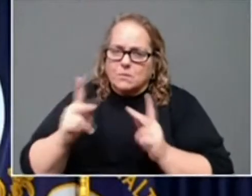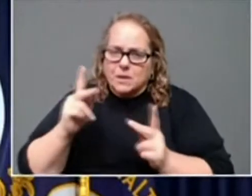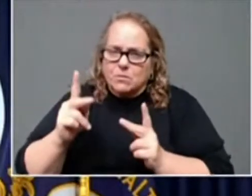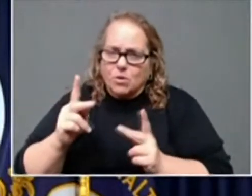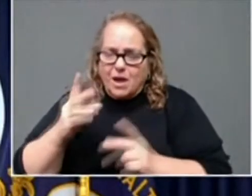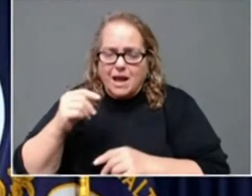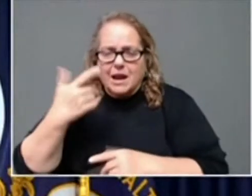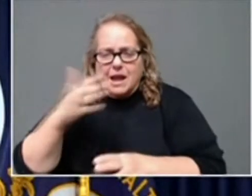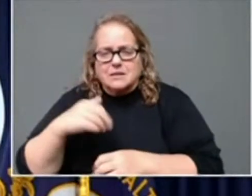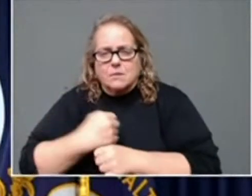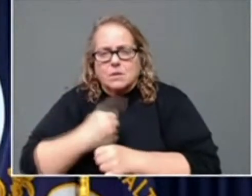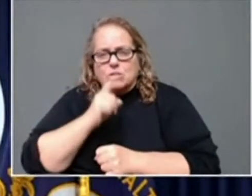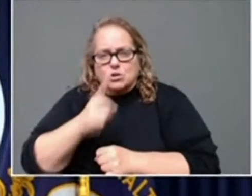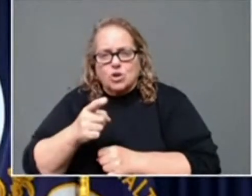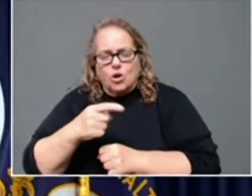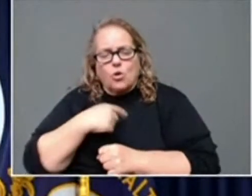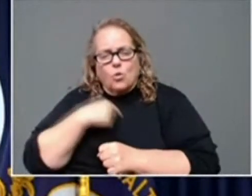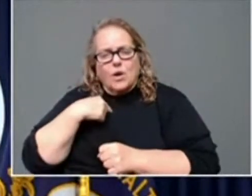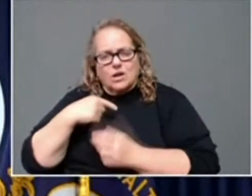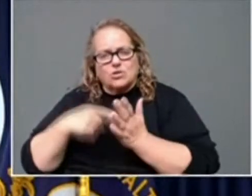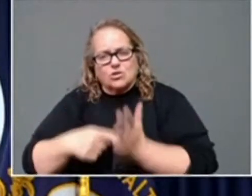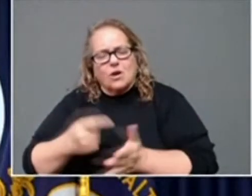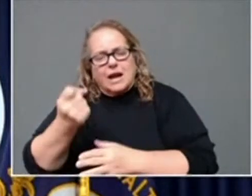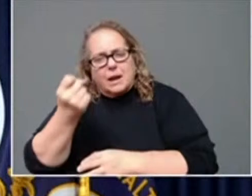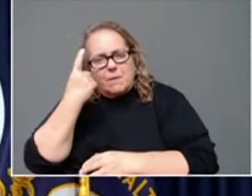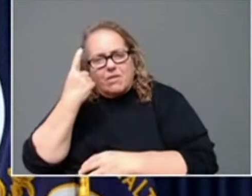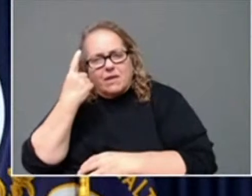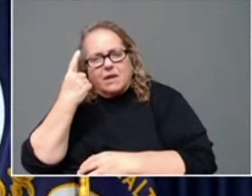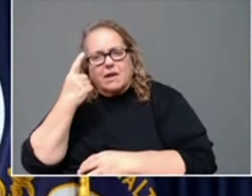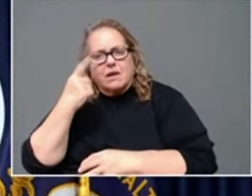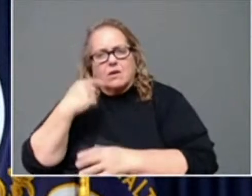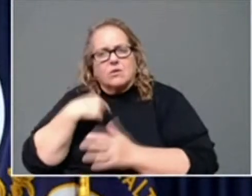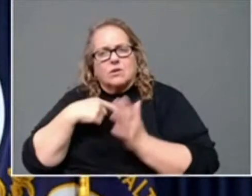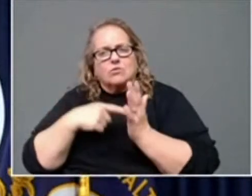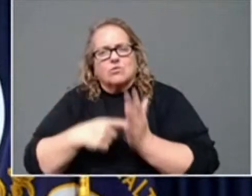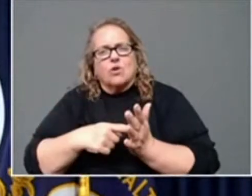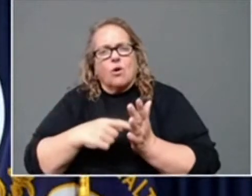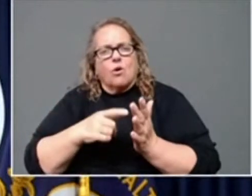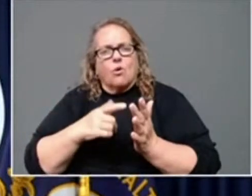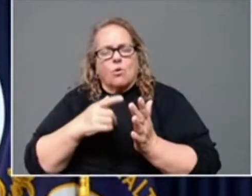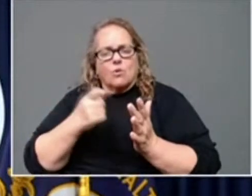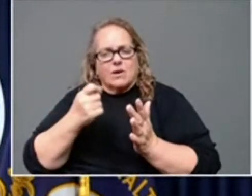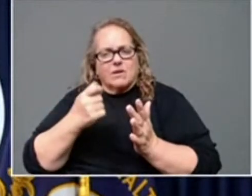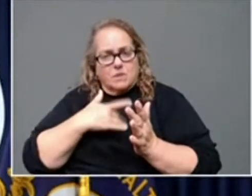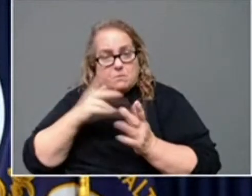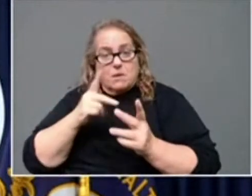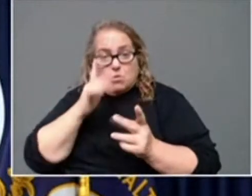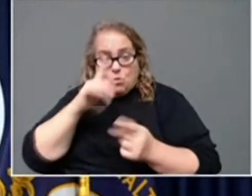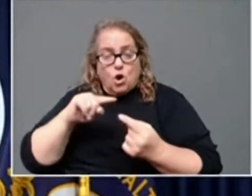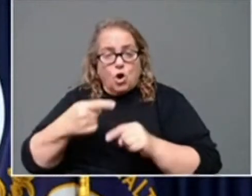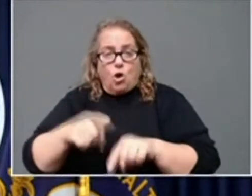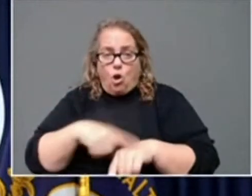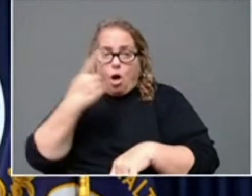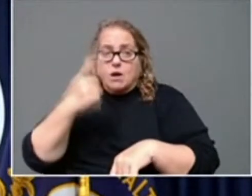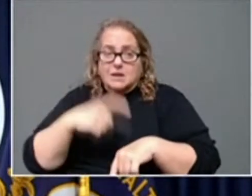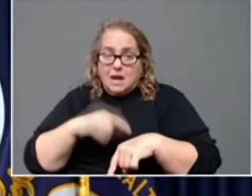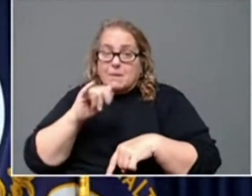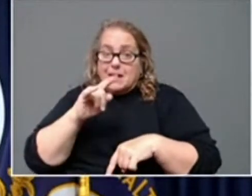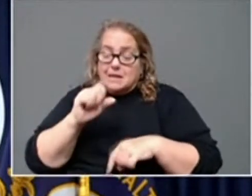to show it to one another. People are going to be hurting a long time. And it's an amazing thing to watch